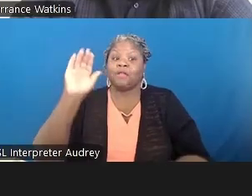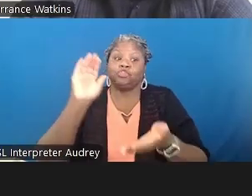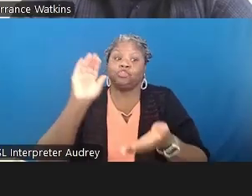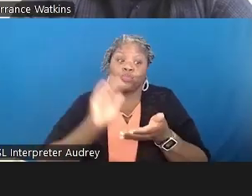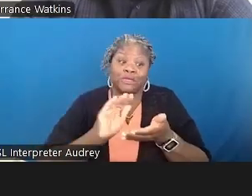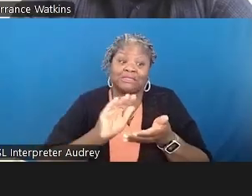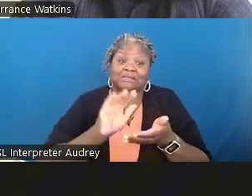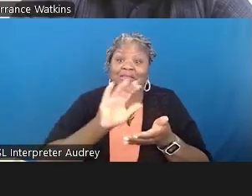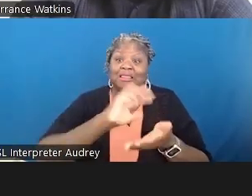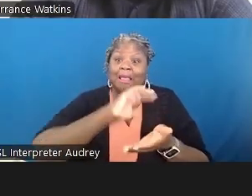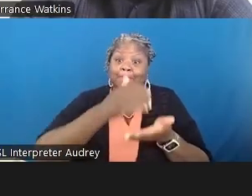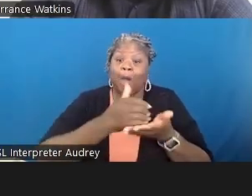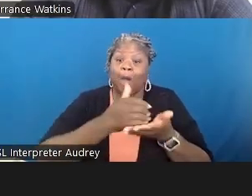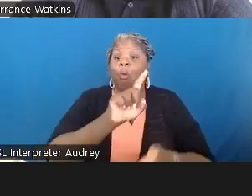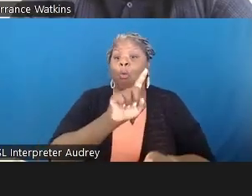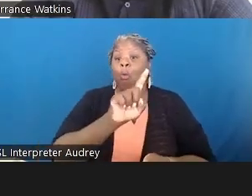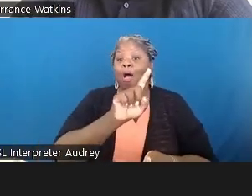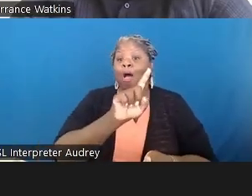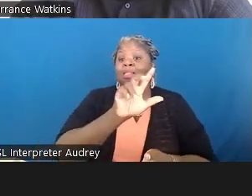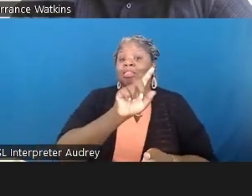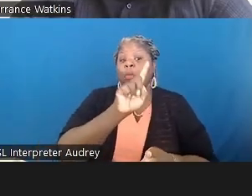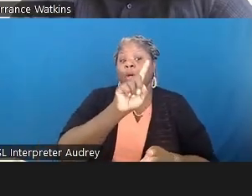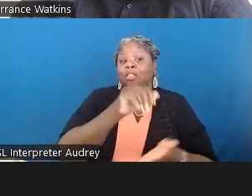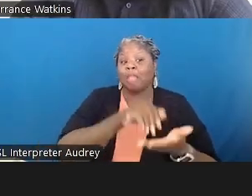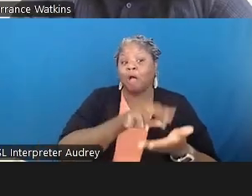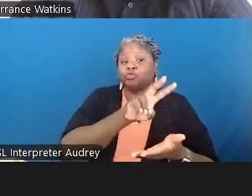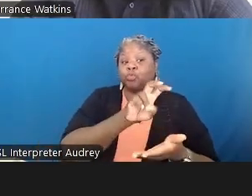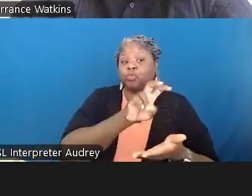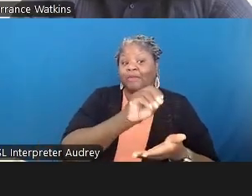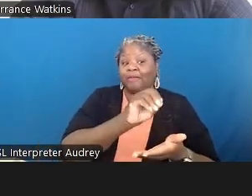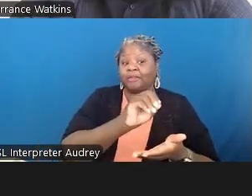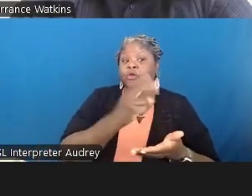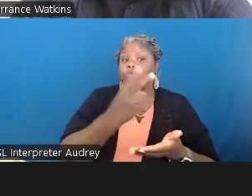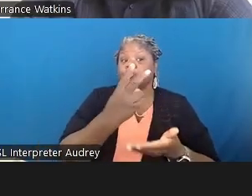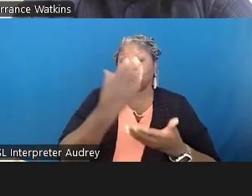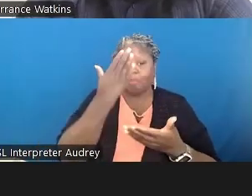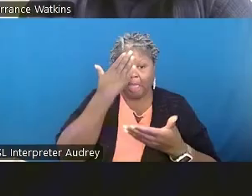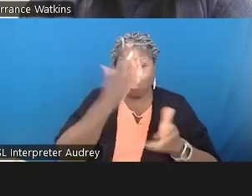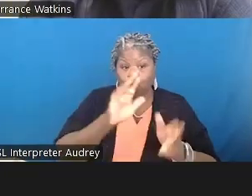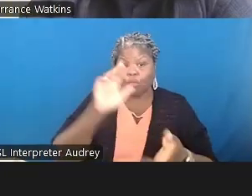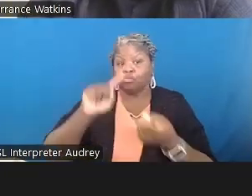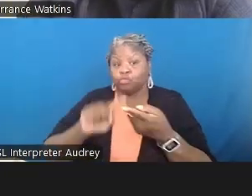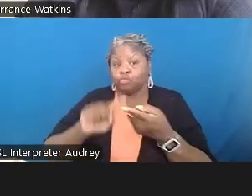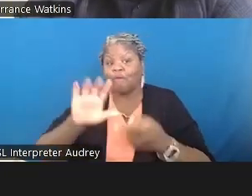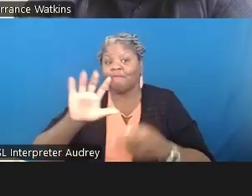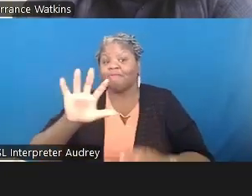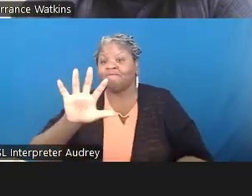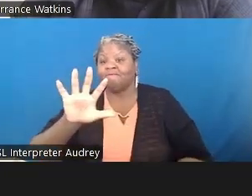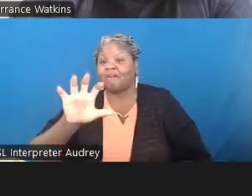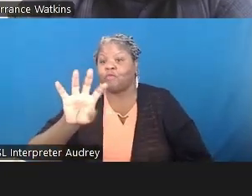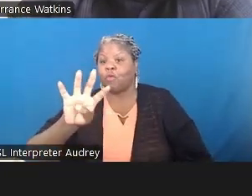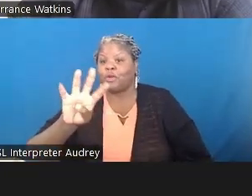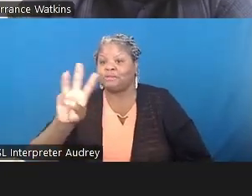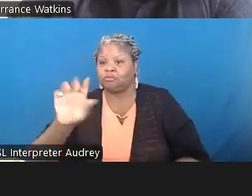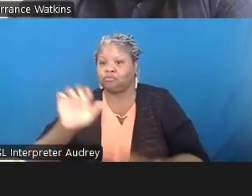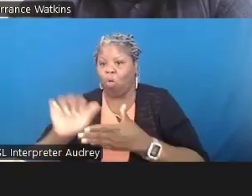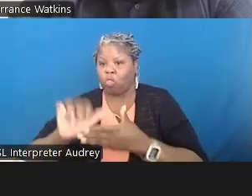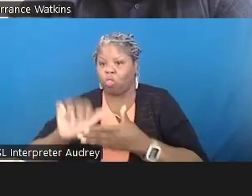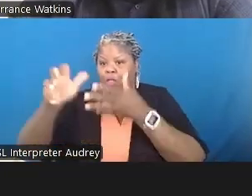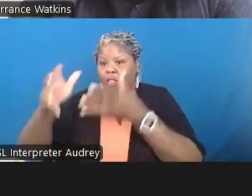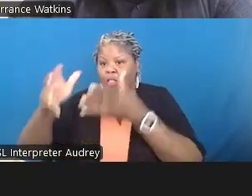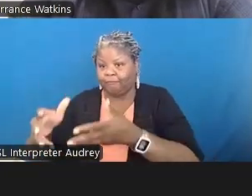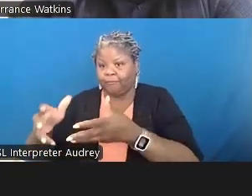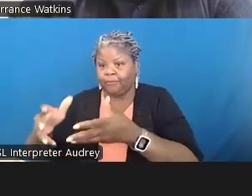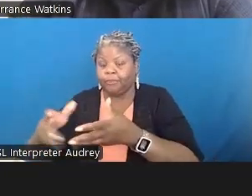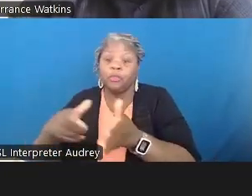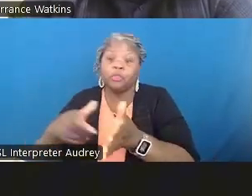from $1,250 for a two-bedroom apartment down to $546. As a